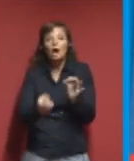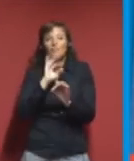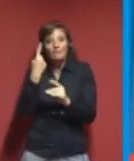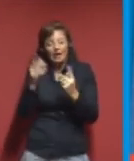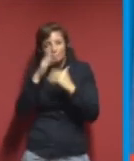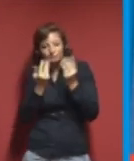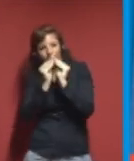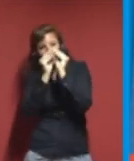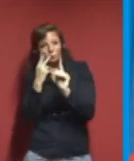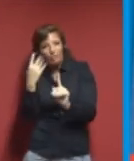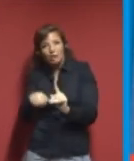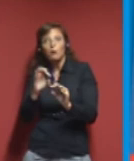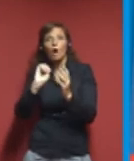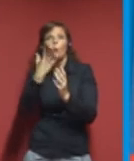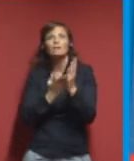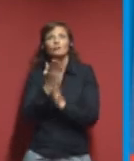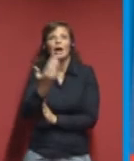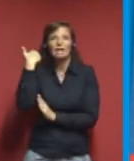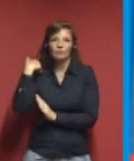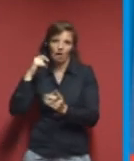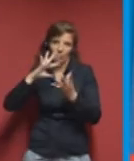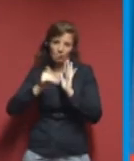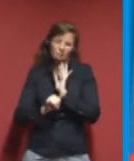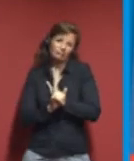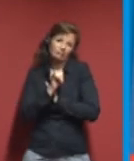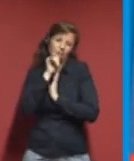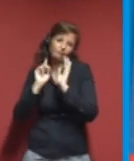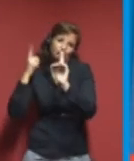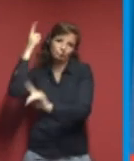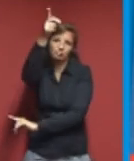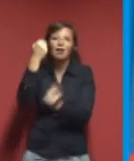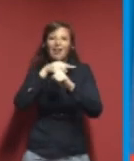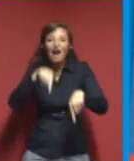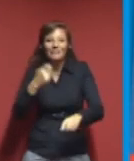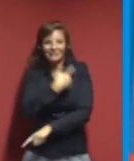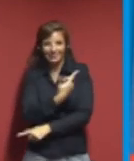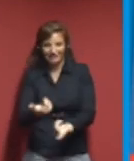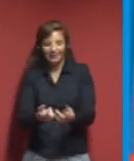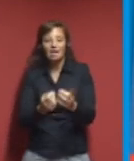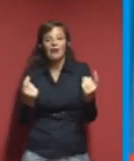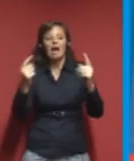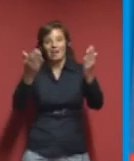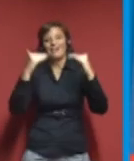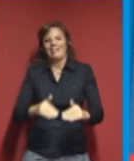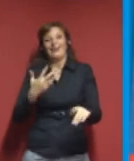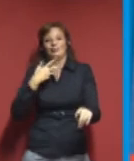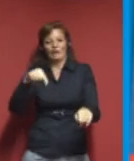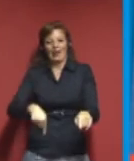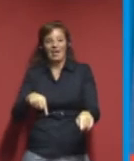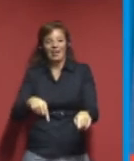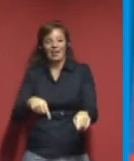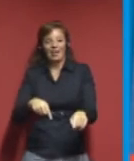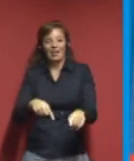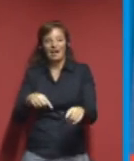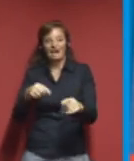had these tools and technologies. It would have been astronomical. Steve also made the secret knock gumball machine. You don't get a